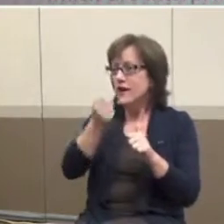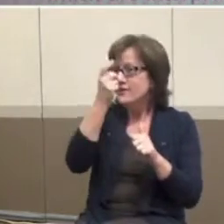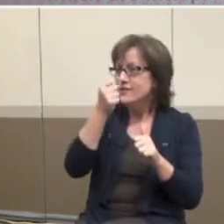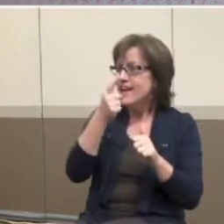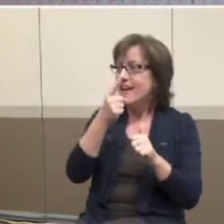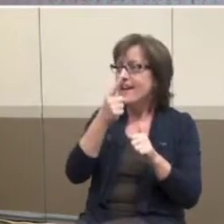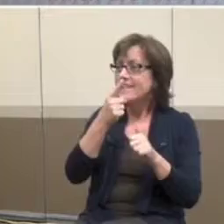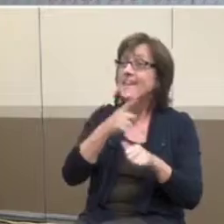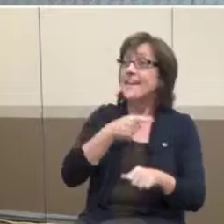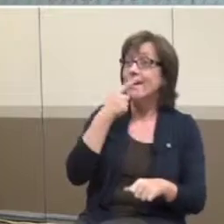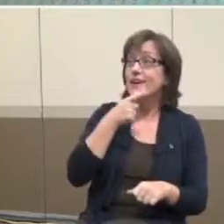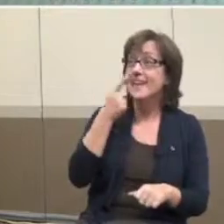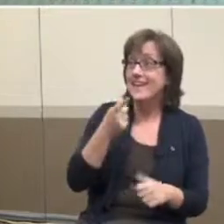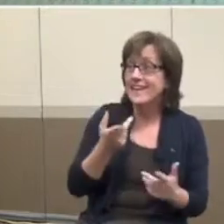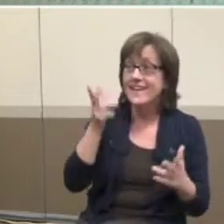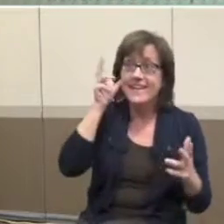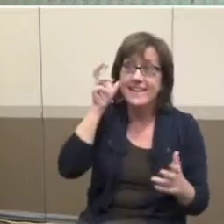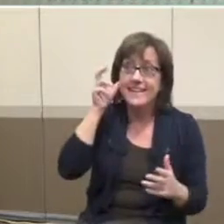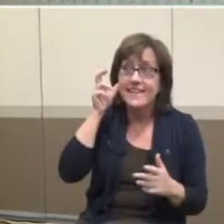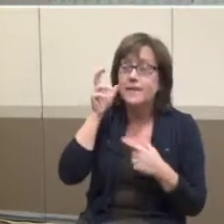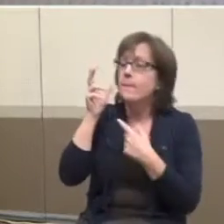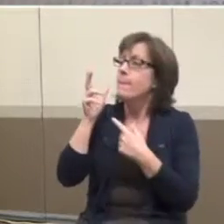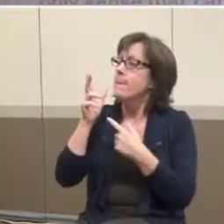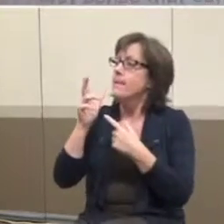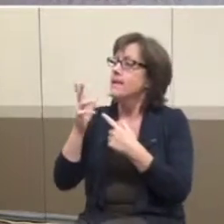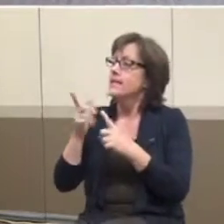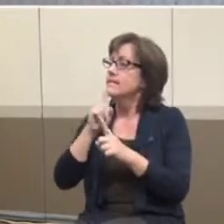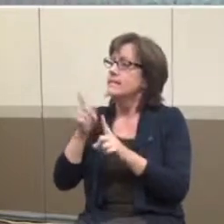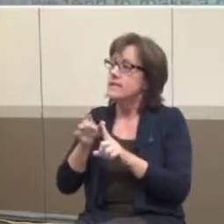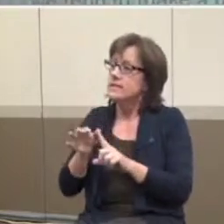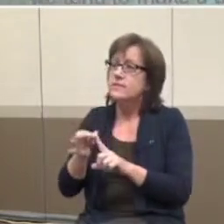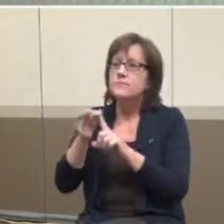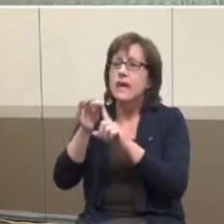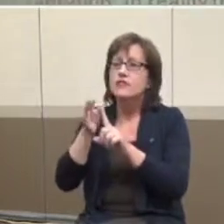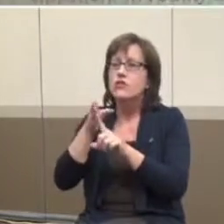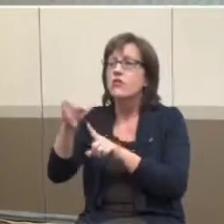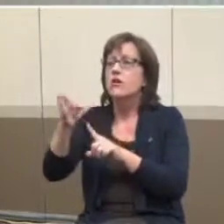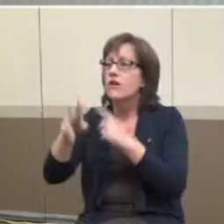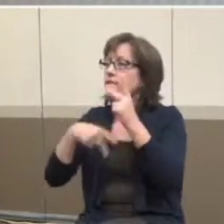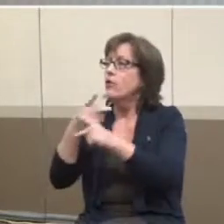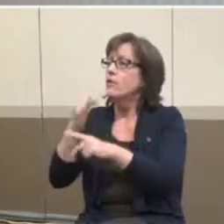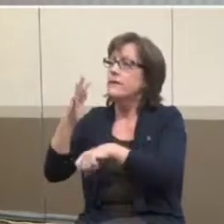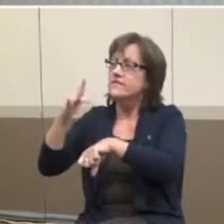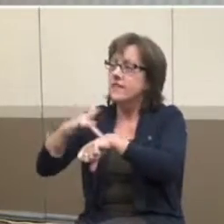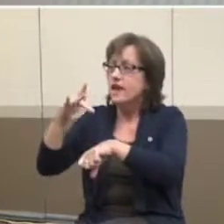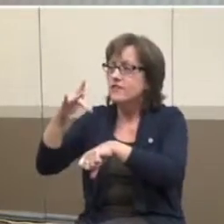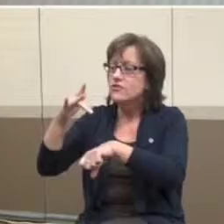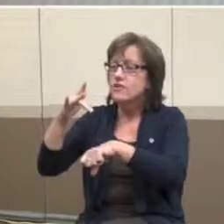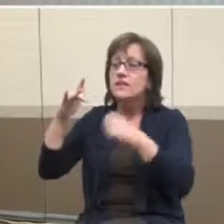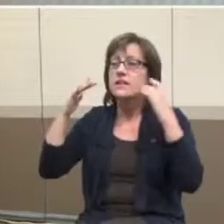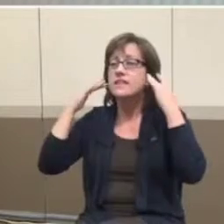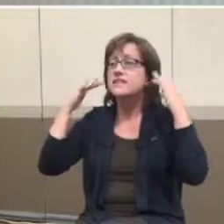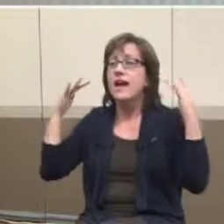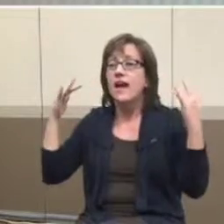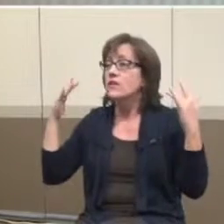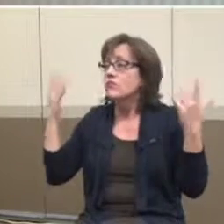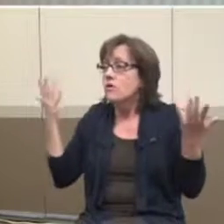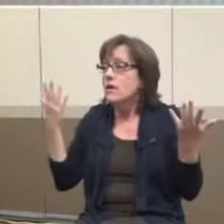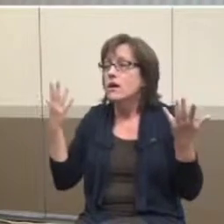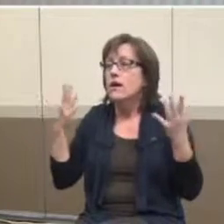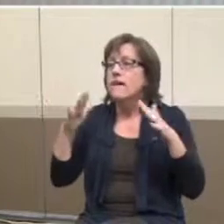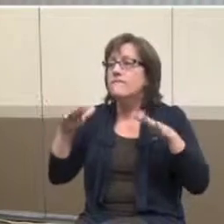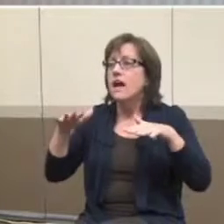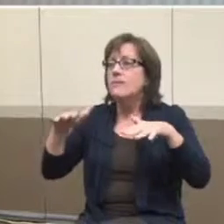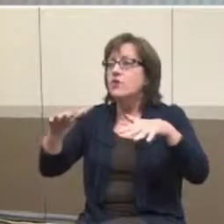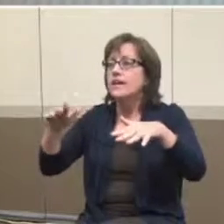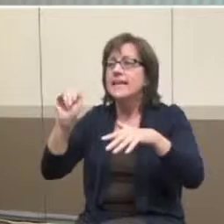hearing. Hearing is basically a specialized form of touch. Sound is simply vibrating air which the